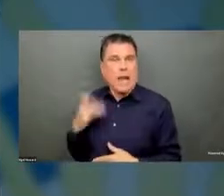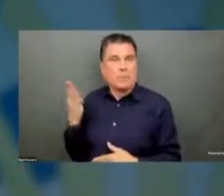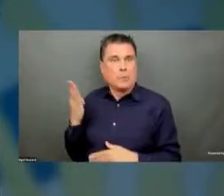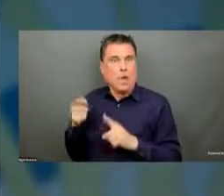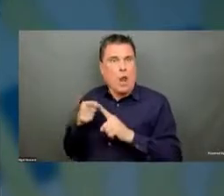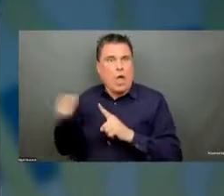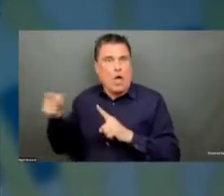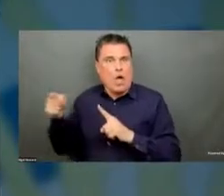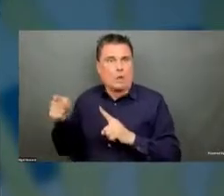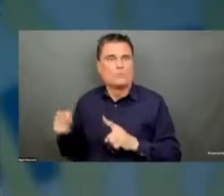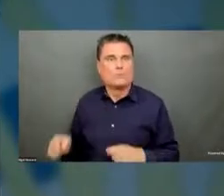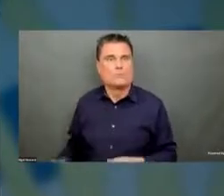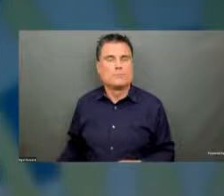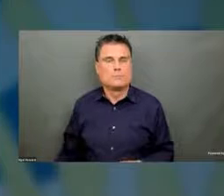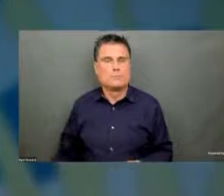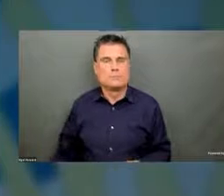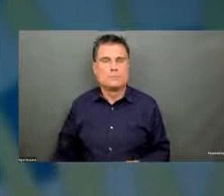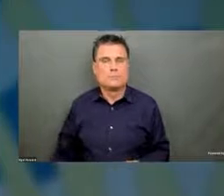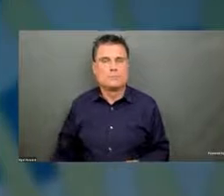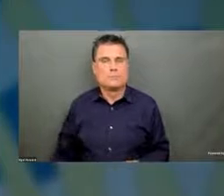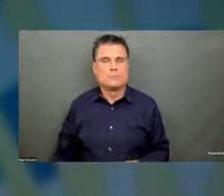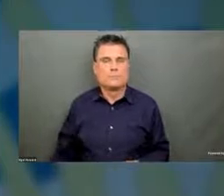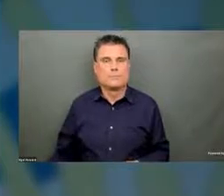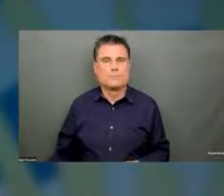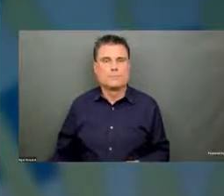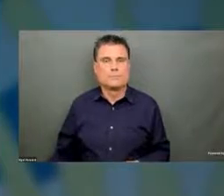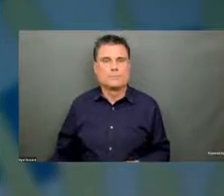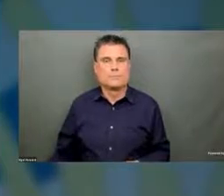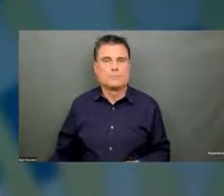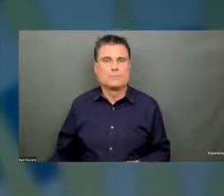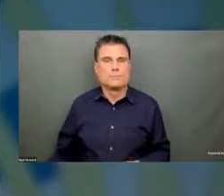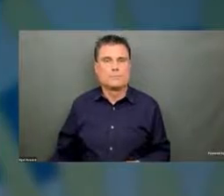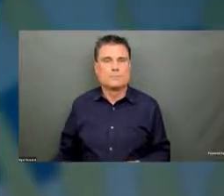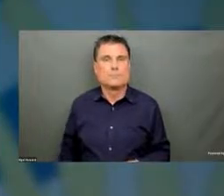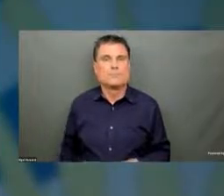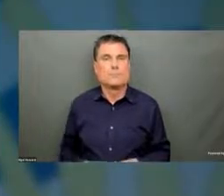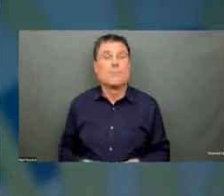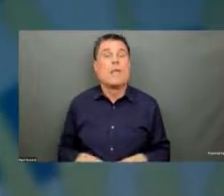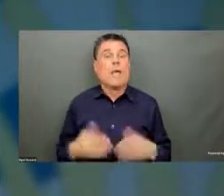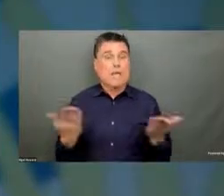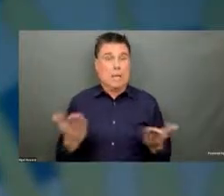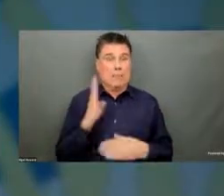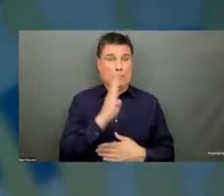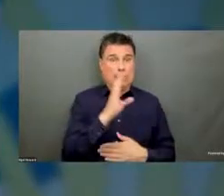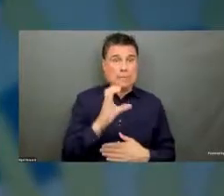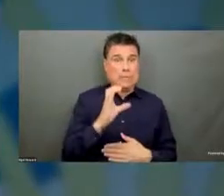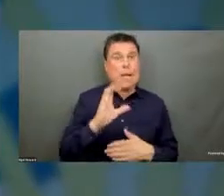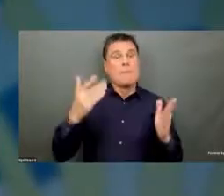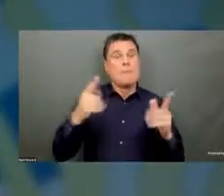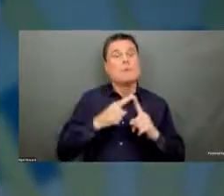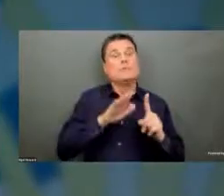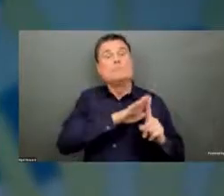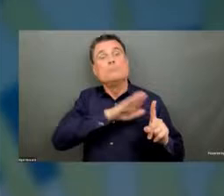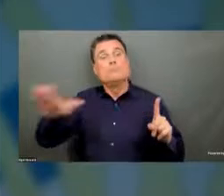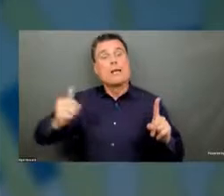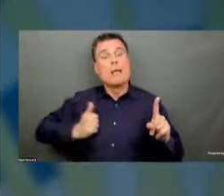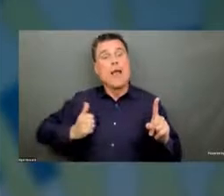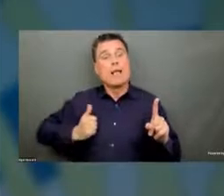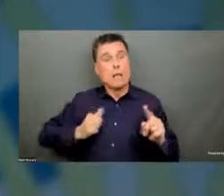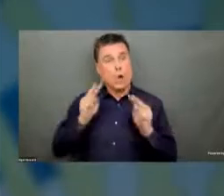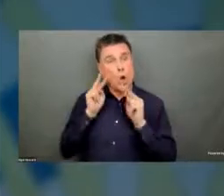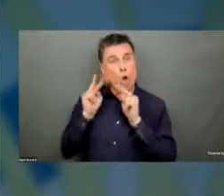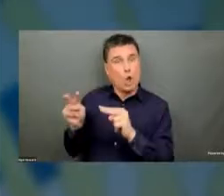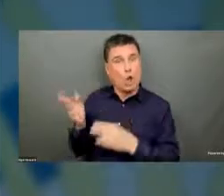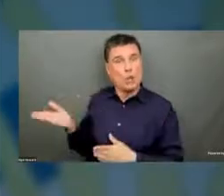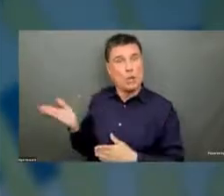compared to other provinces in Canada, what we have seen is that we've had a low and steady rate. We have had an increase,